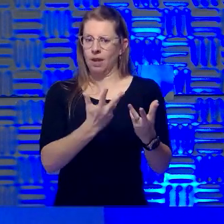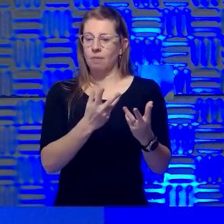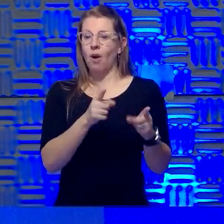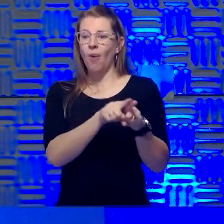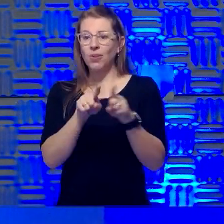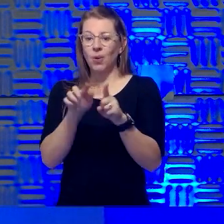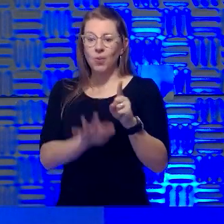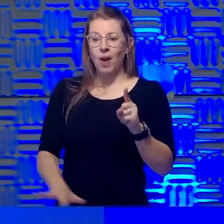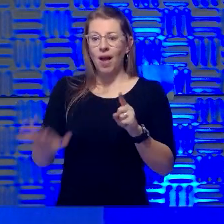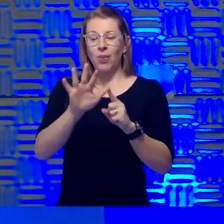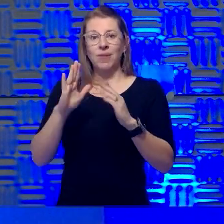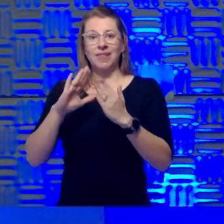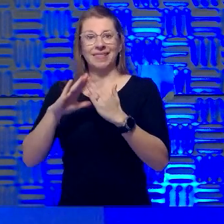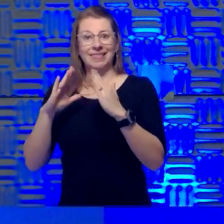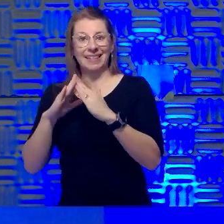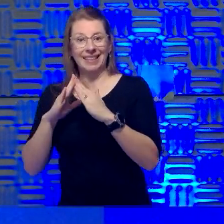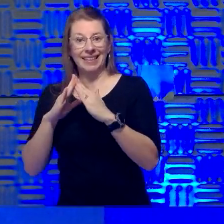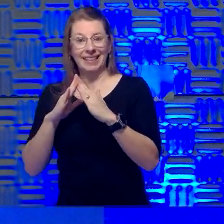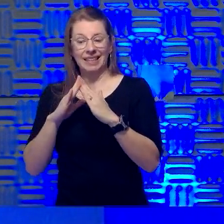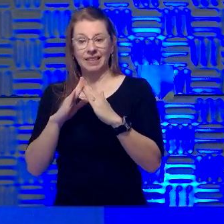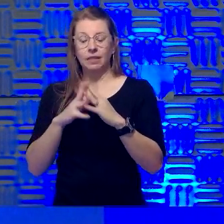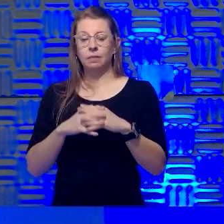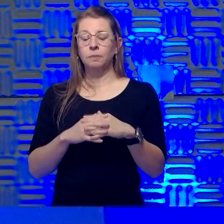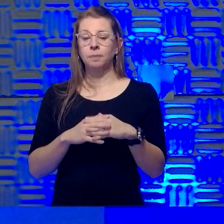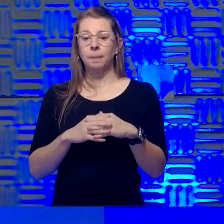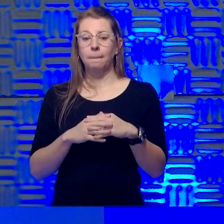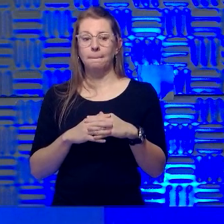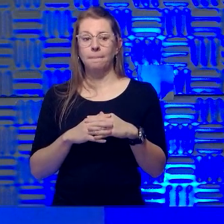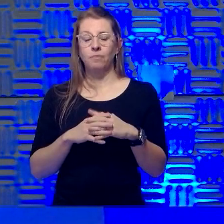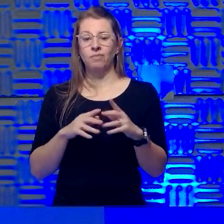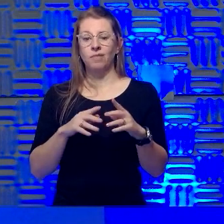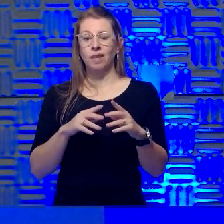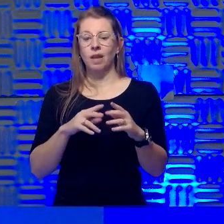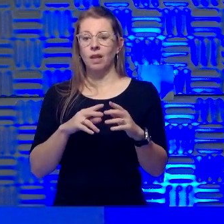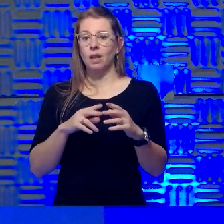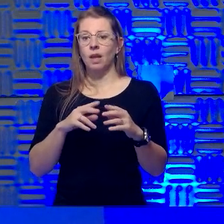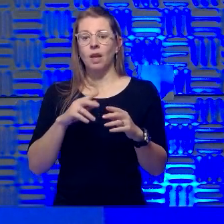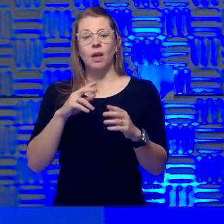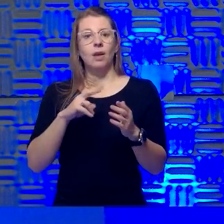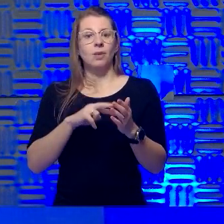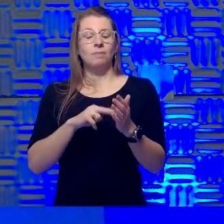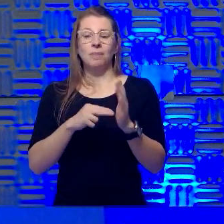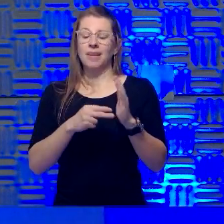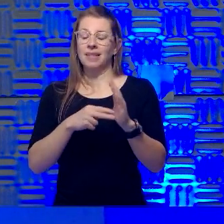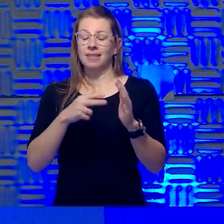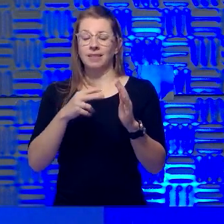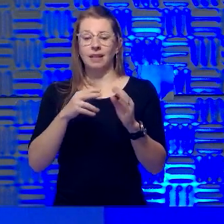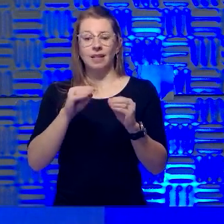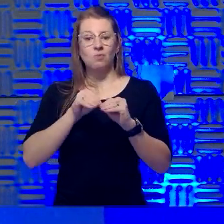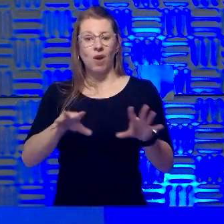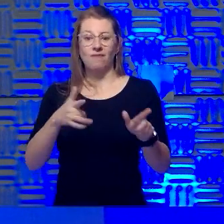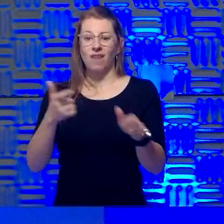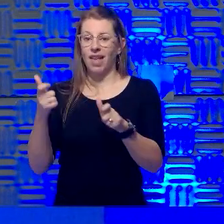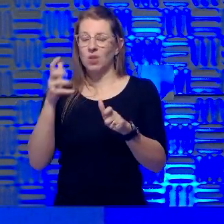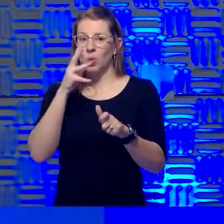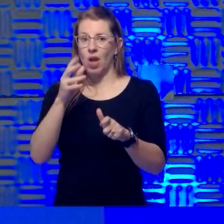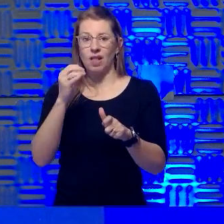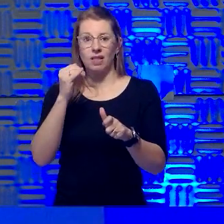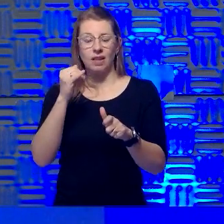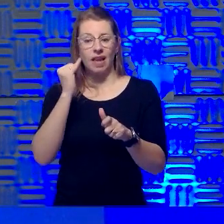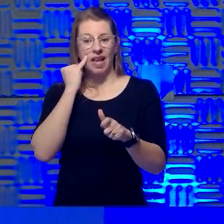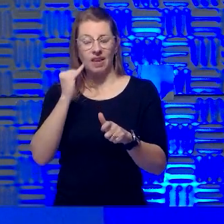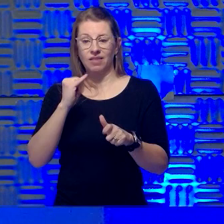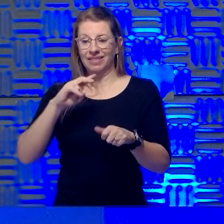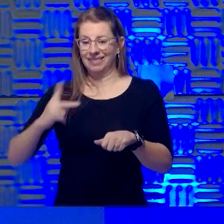now at that equilibrium, but it won't take long and doesn't take a lot for a repeat surge